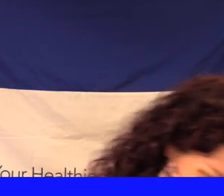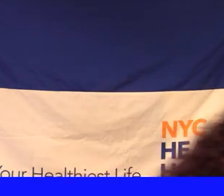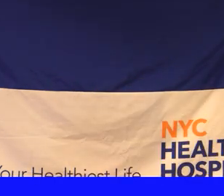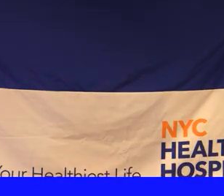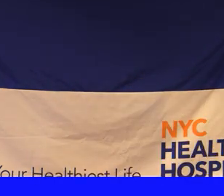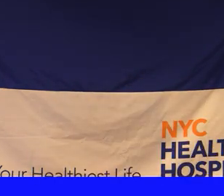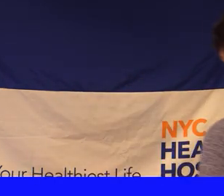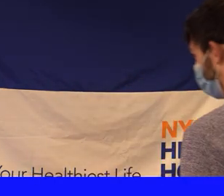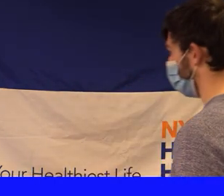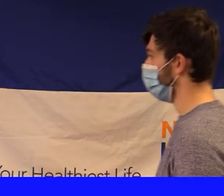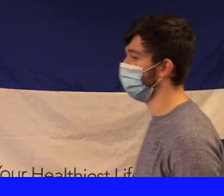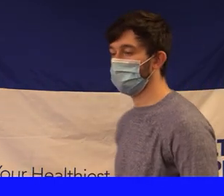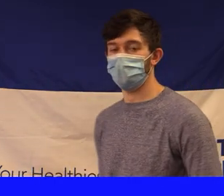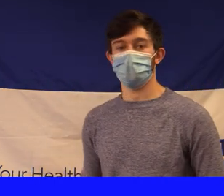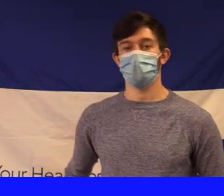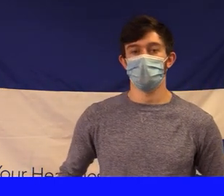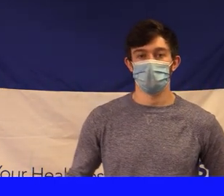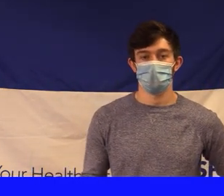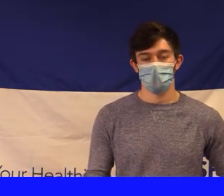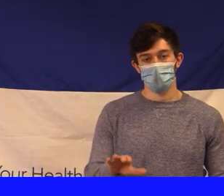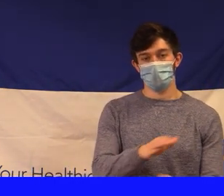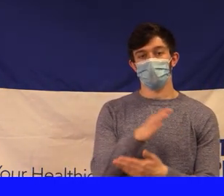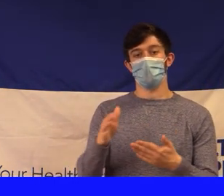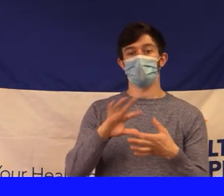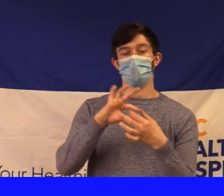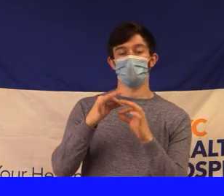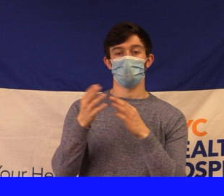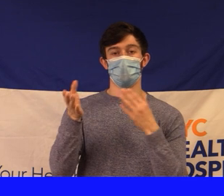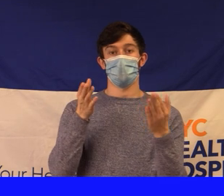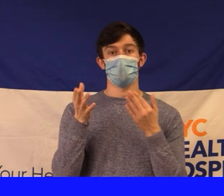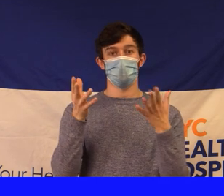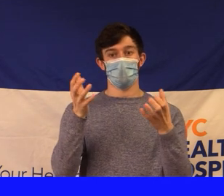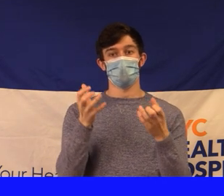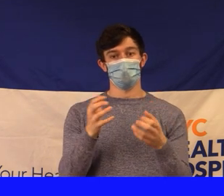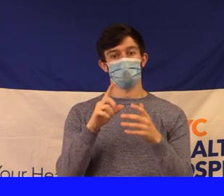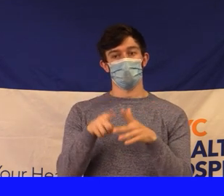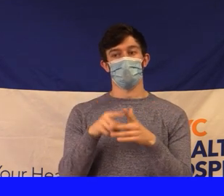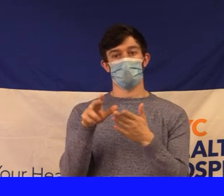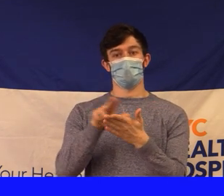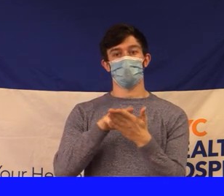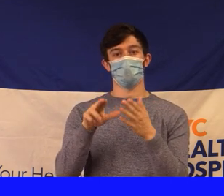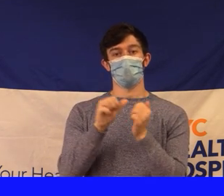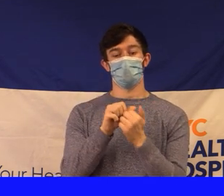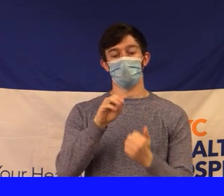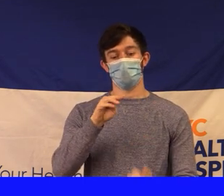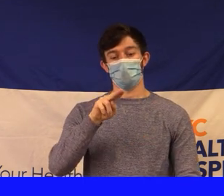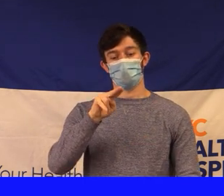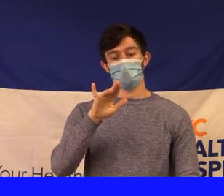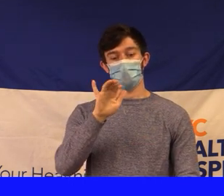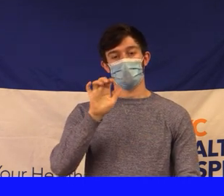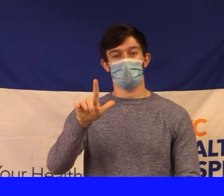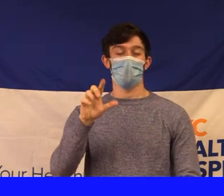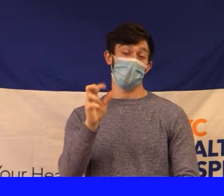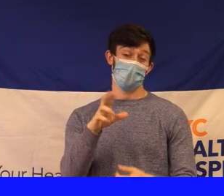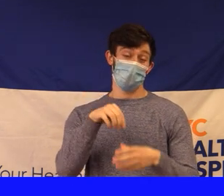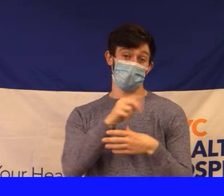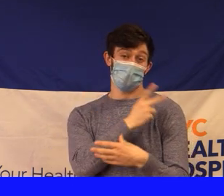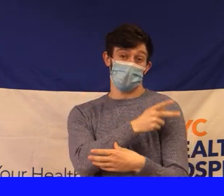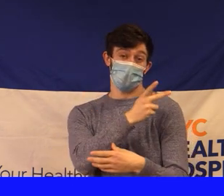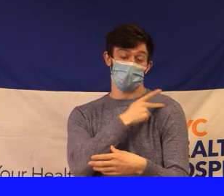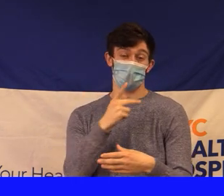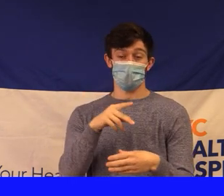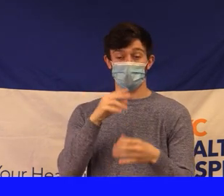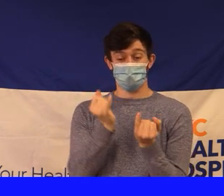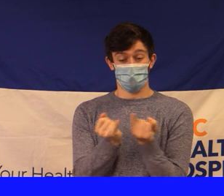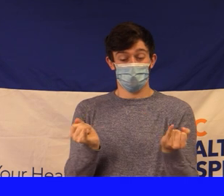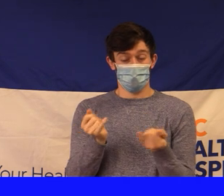So, you know, in conclusion, Supply Chain Services is seeking approval to enter into contract with Omnicell for an inpatient pharmacy inventory